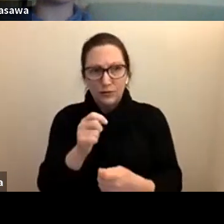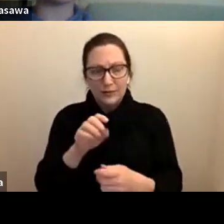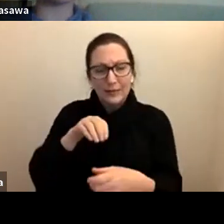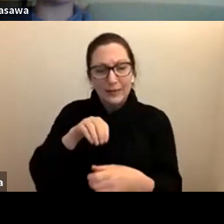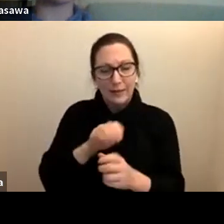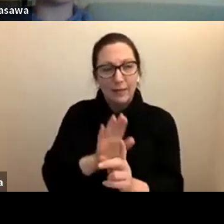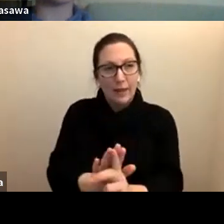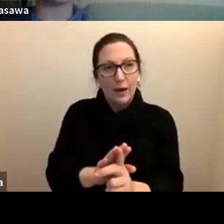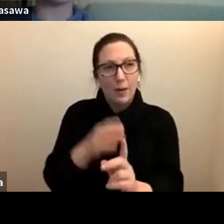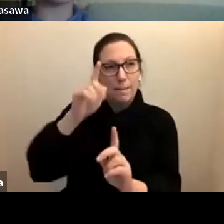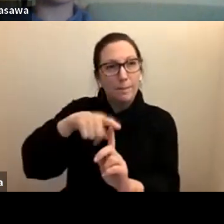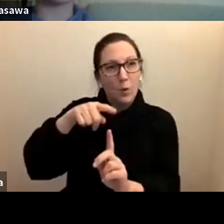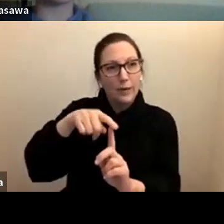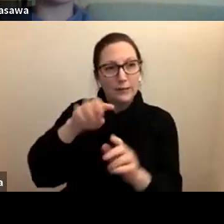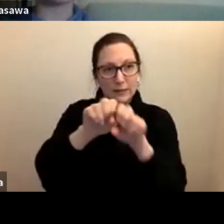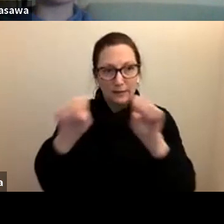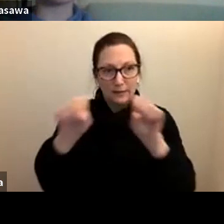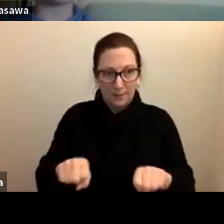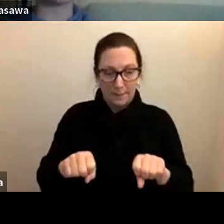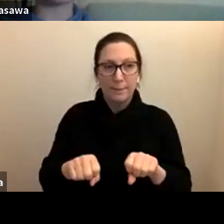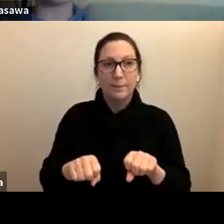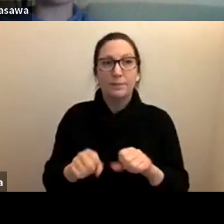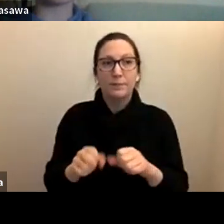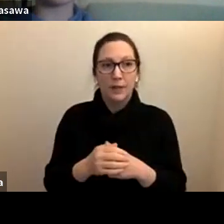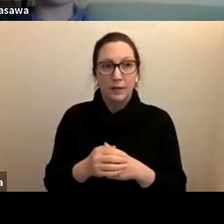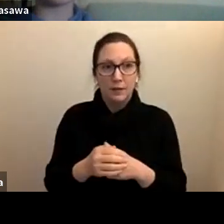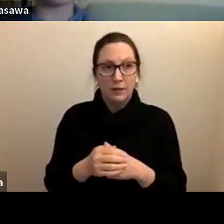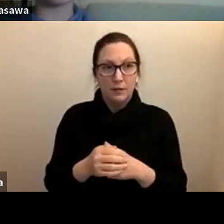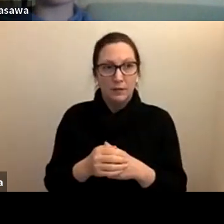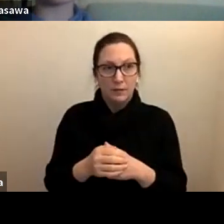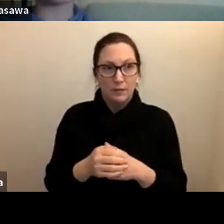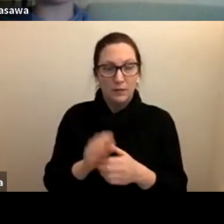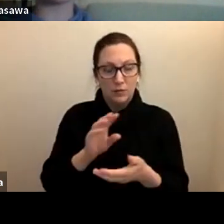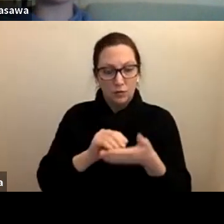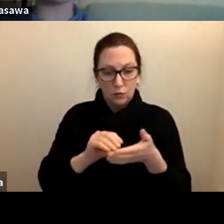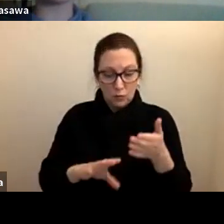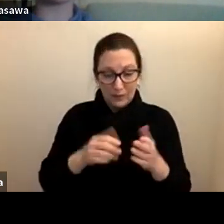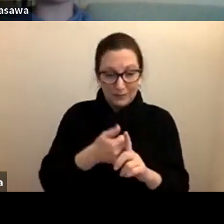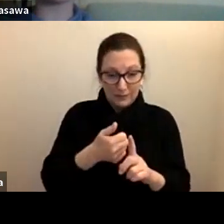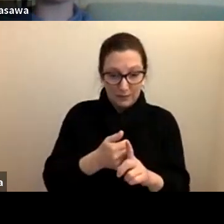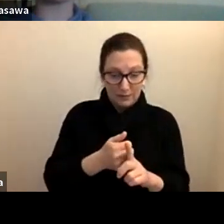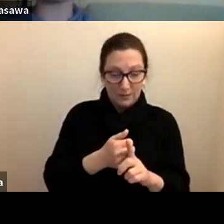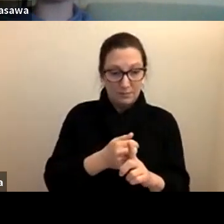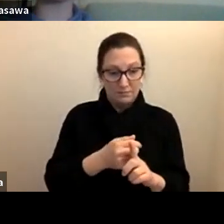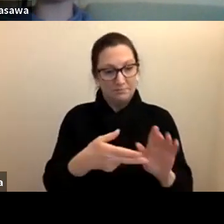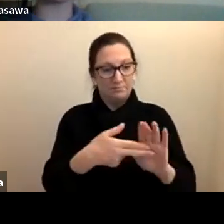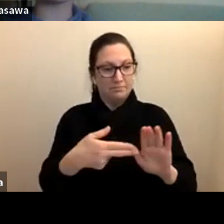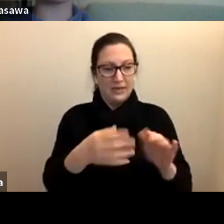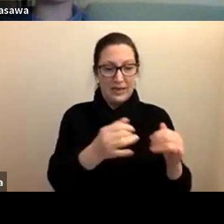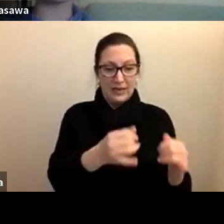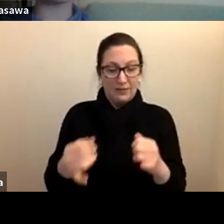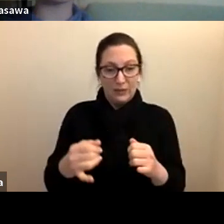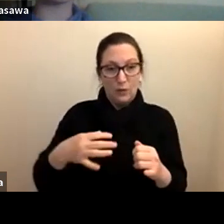system that allowed students to be treated as individual applicants, but still were able to weight